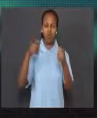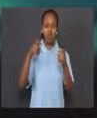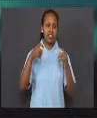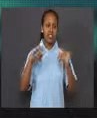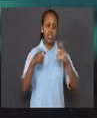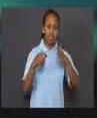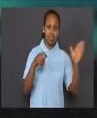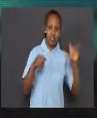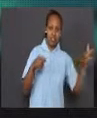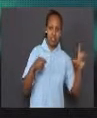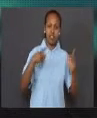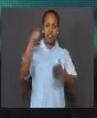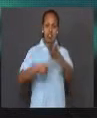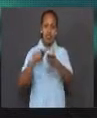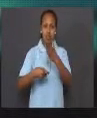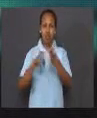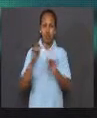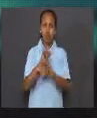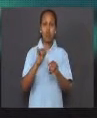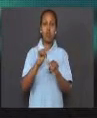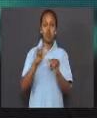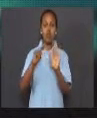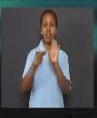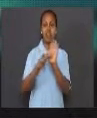this value as a negative.